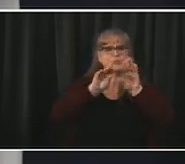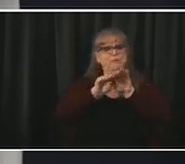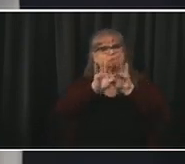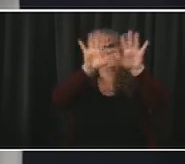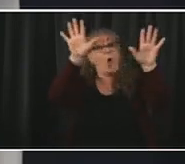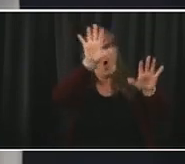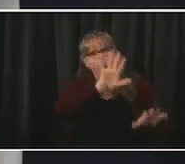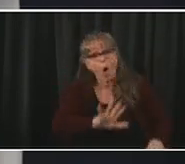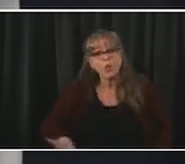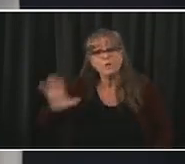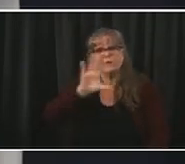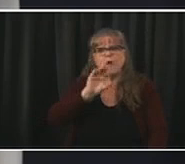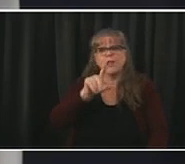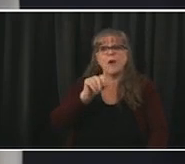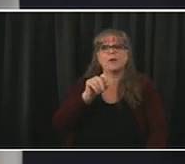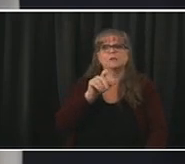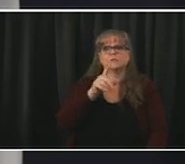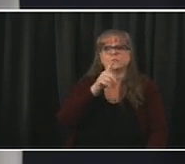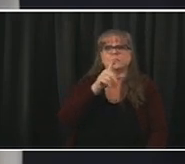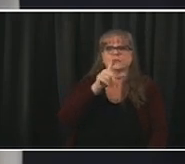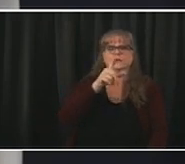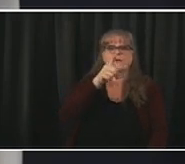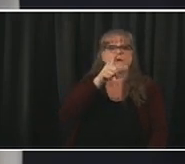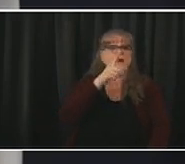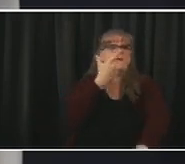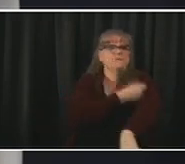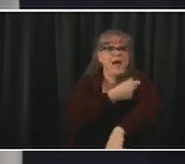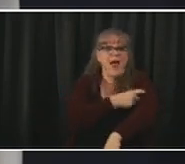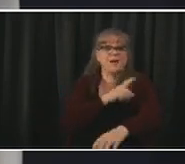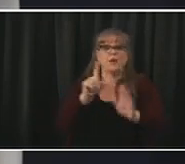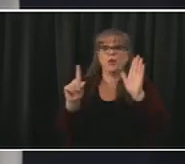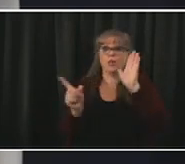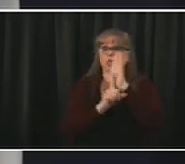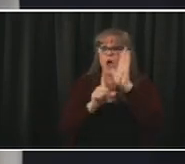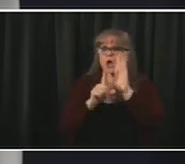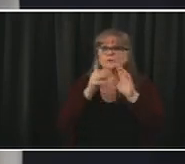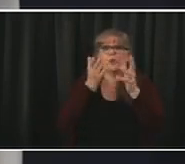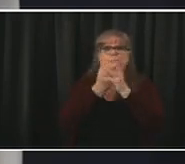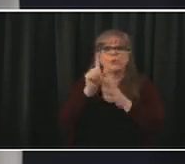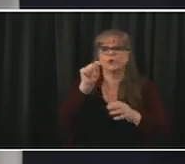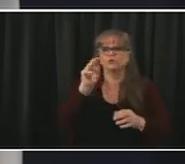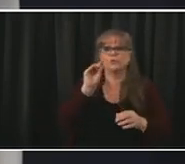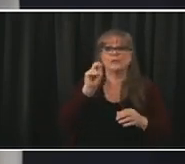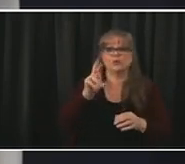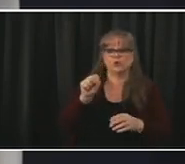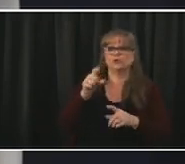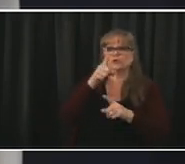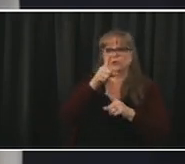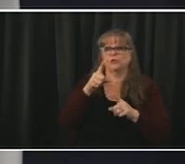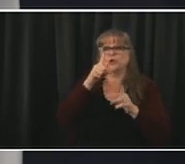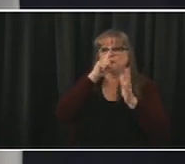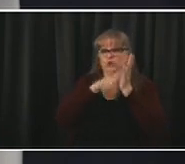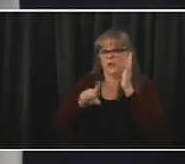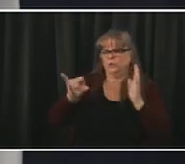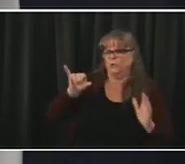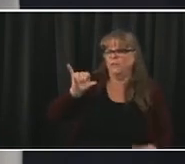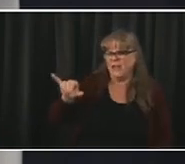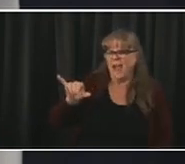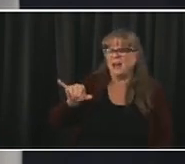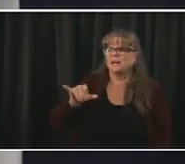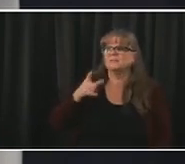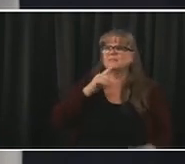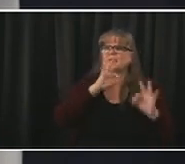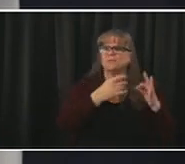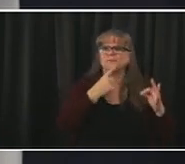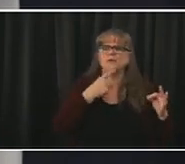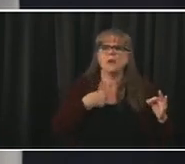CO Vax Alerts, sign up. It was done by David Witten, who has family in Aurora and Denver that were having trouble finding appointments. So he set up